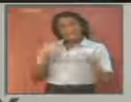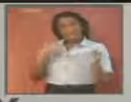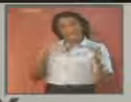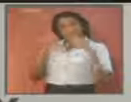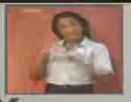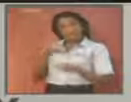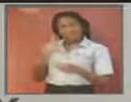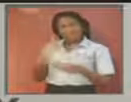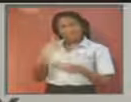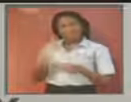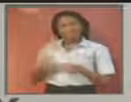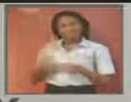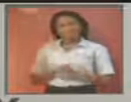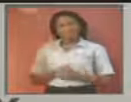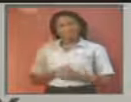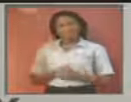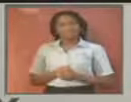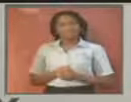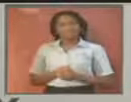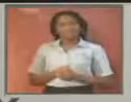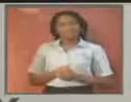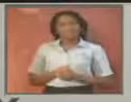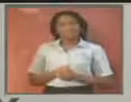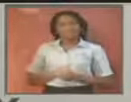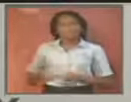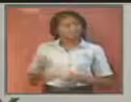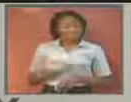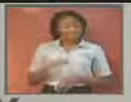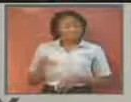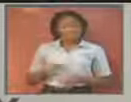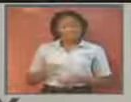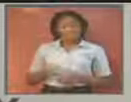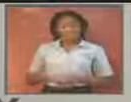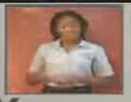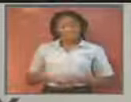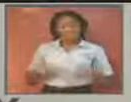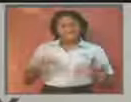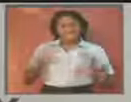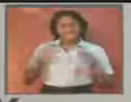the previous period. We are doing, and we have about